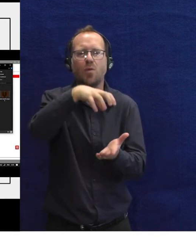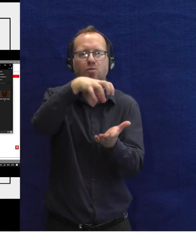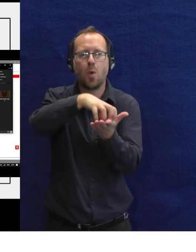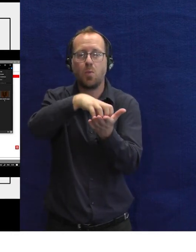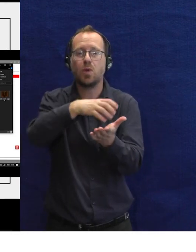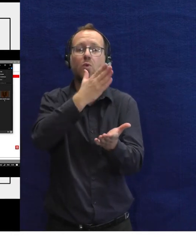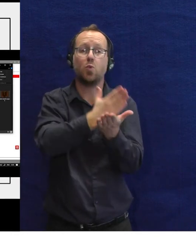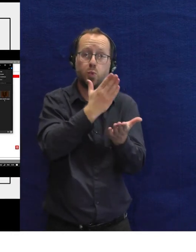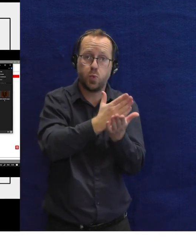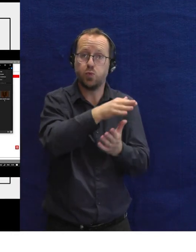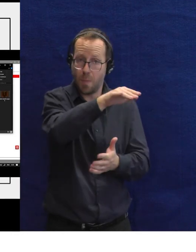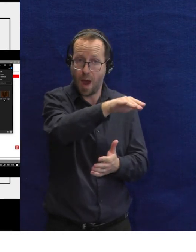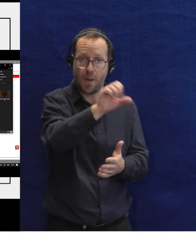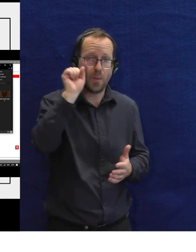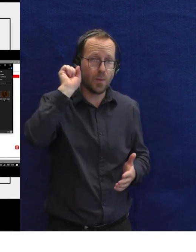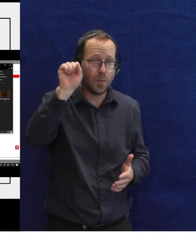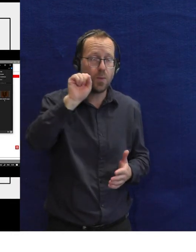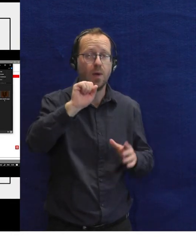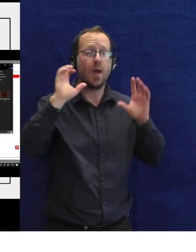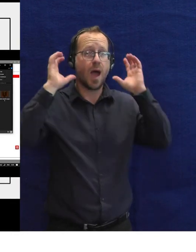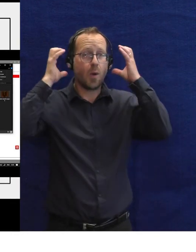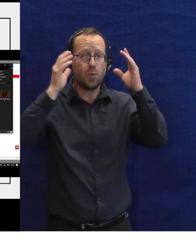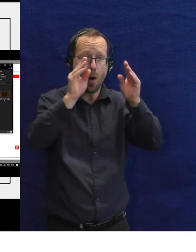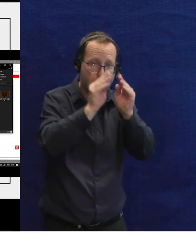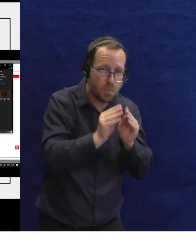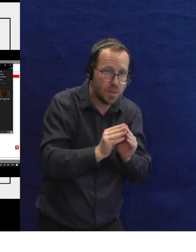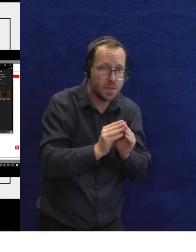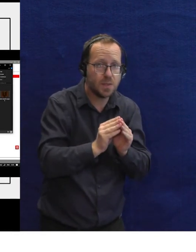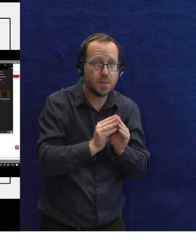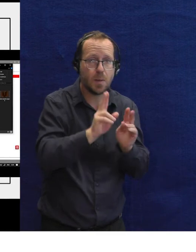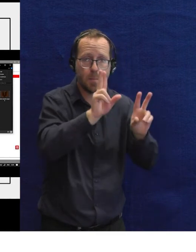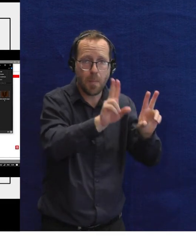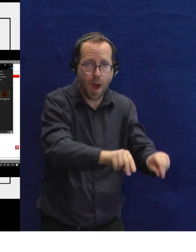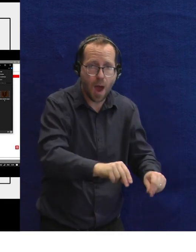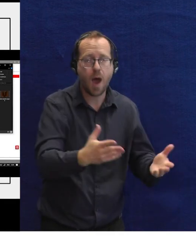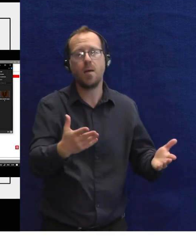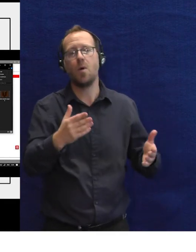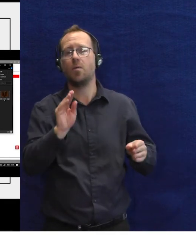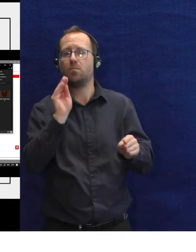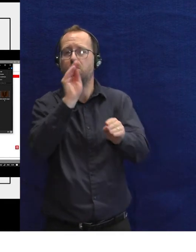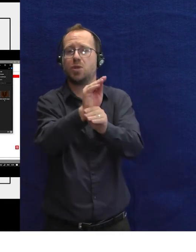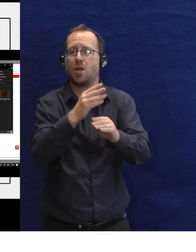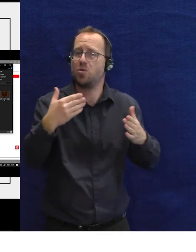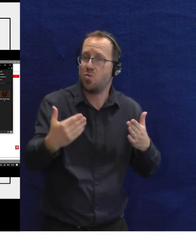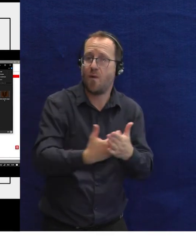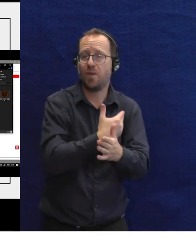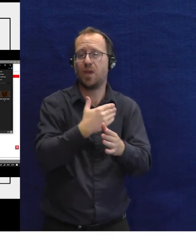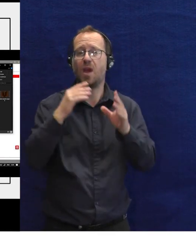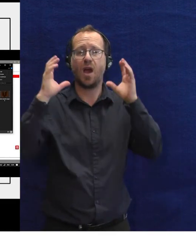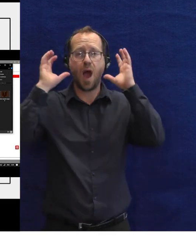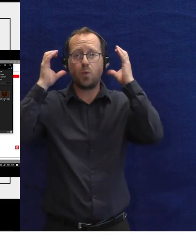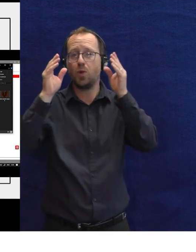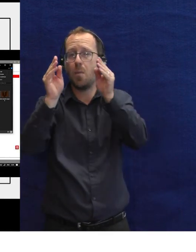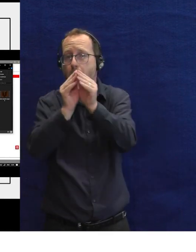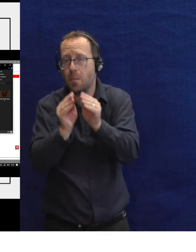the audio description included. You can generate a file which has 2 audio channels. You can swap between them. You